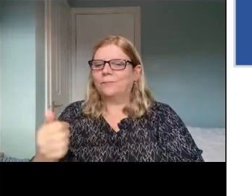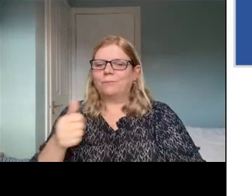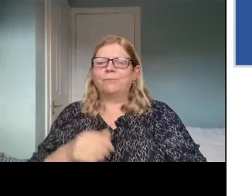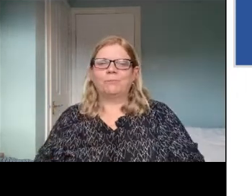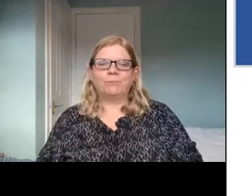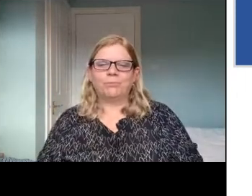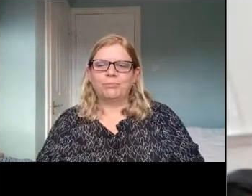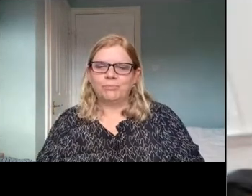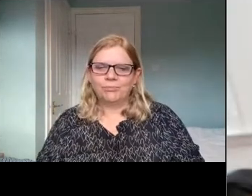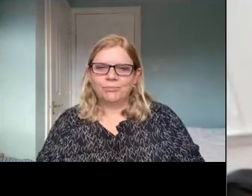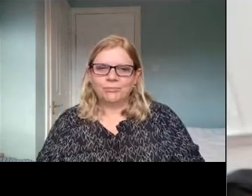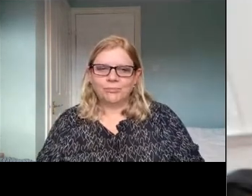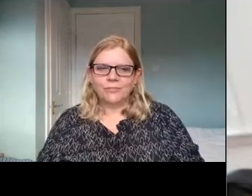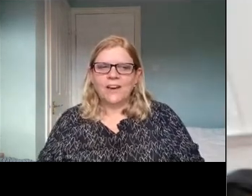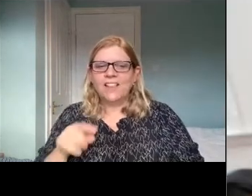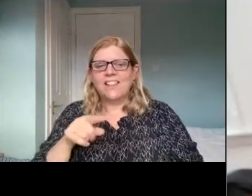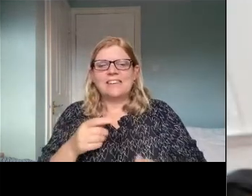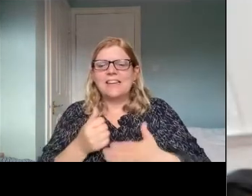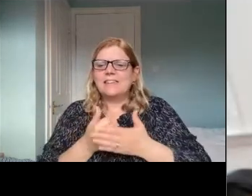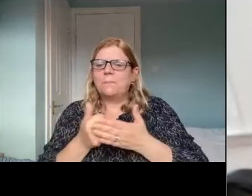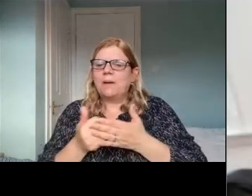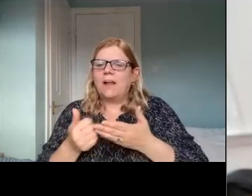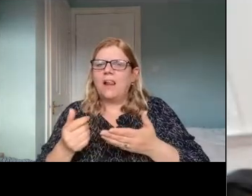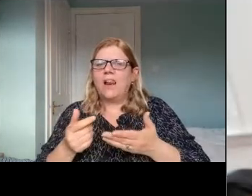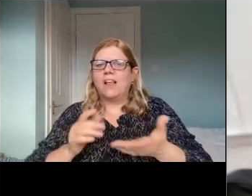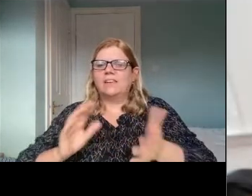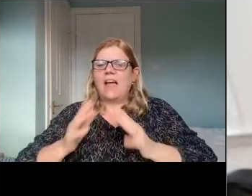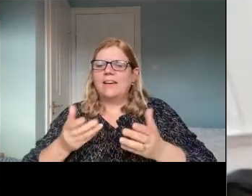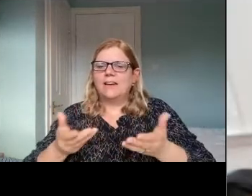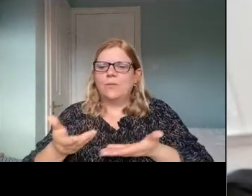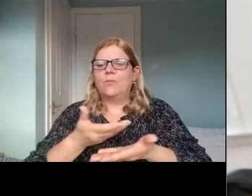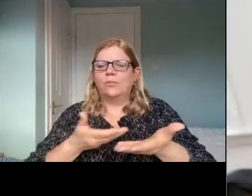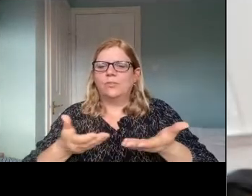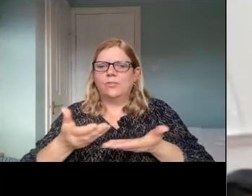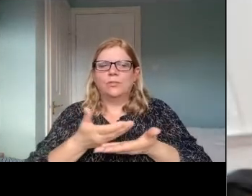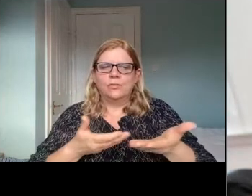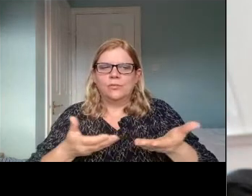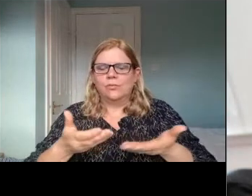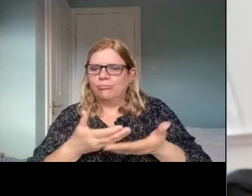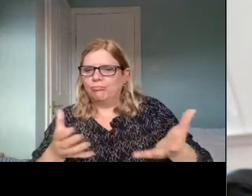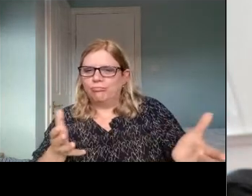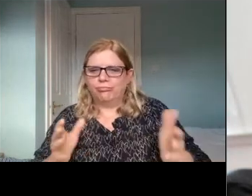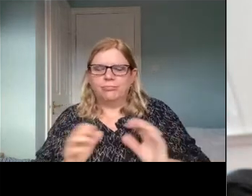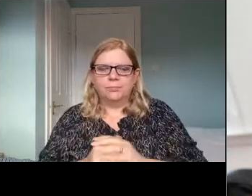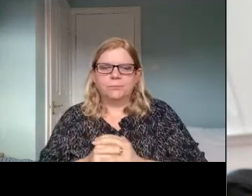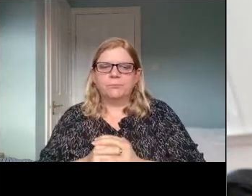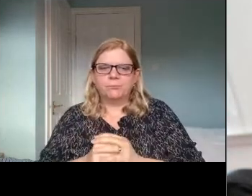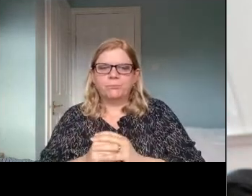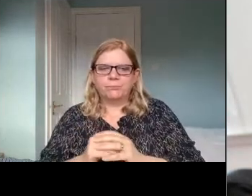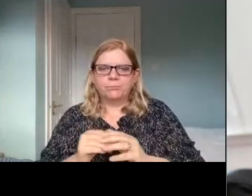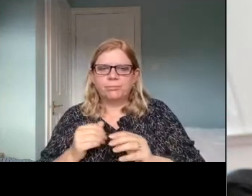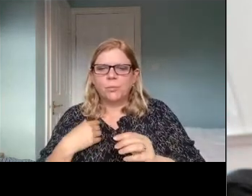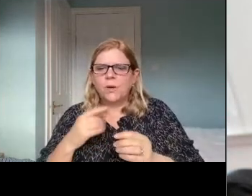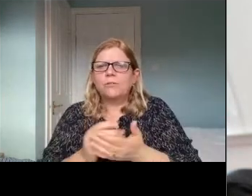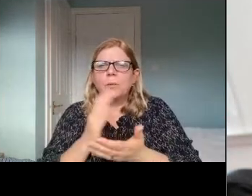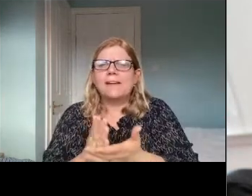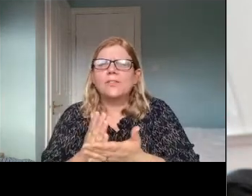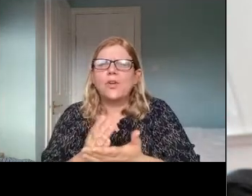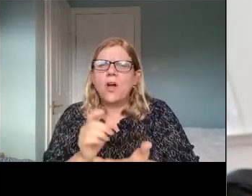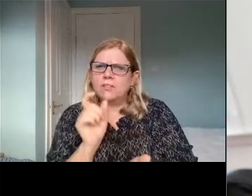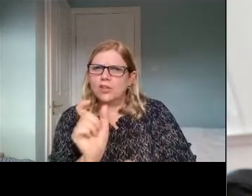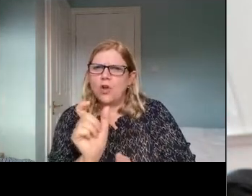And the next one. Thank you. So this is what a typical workshop would look like, where we are discussing